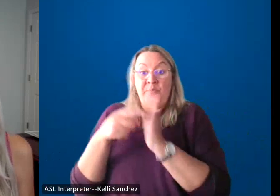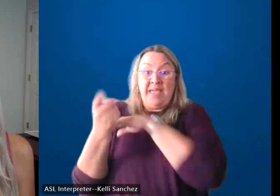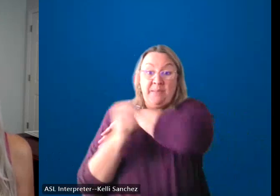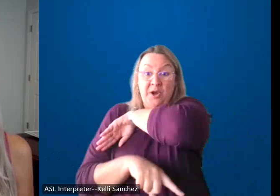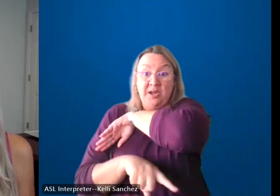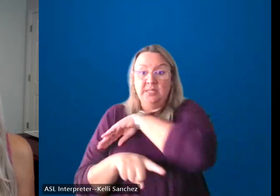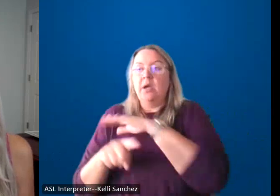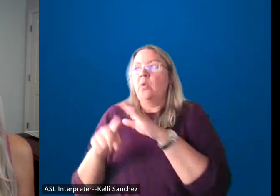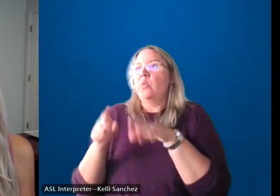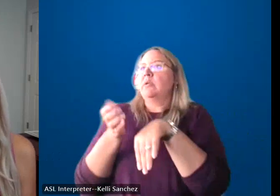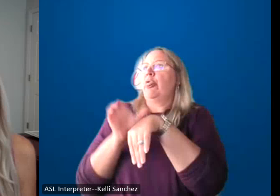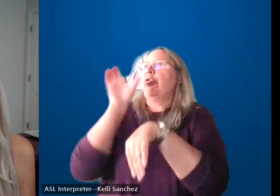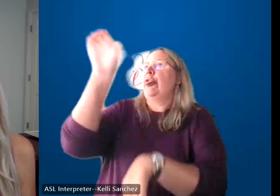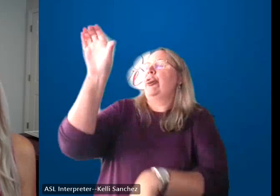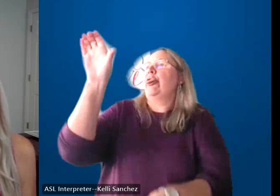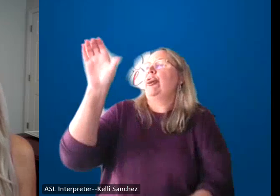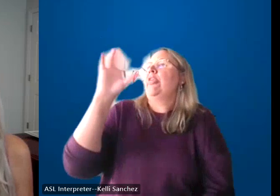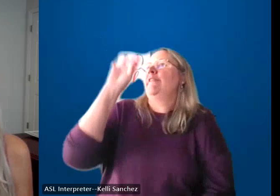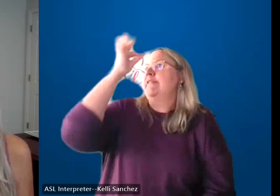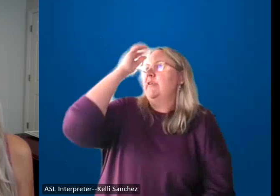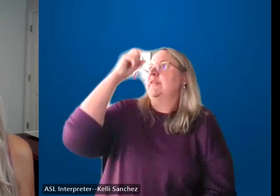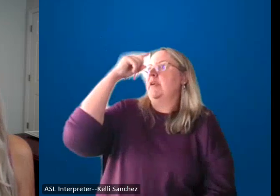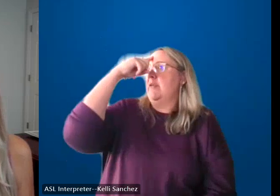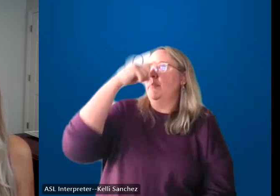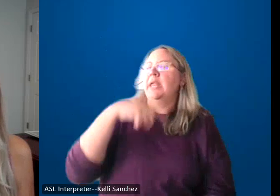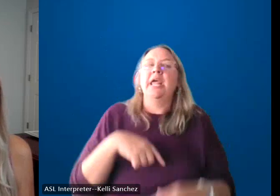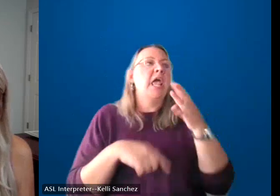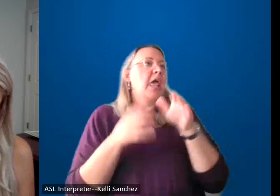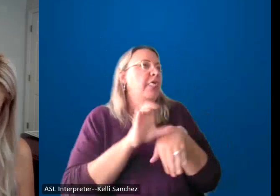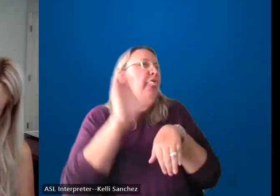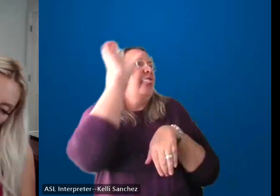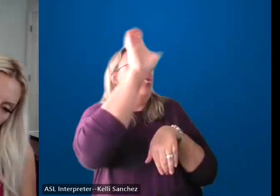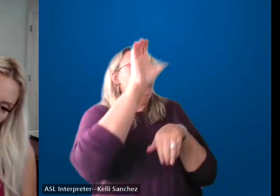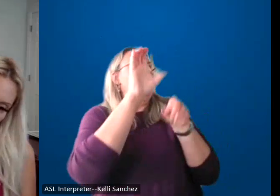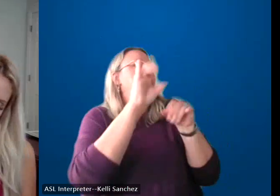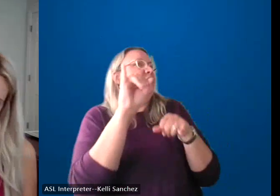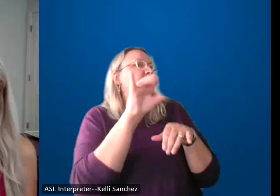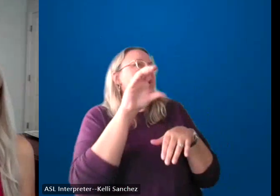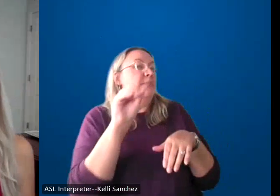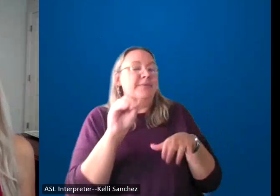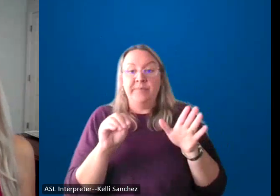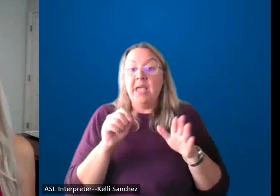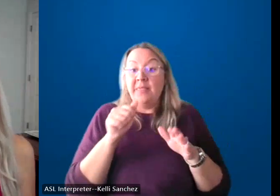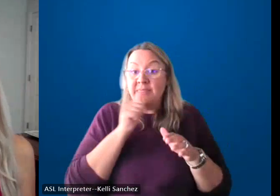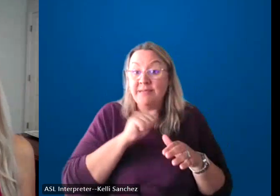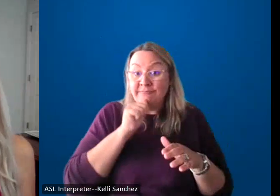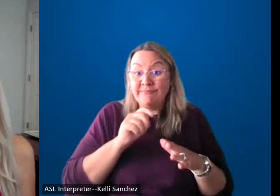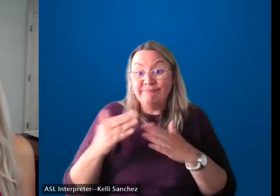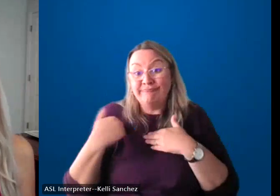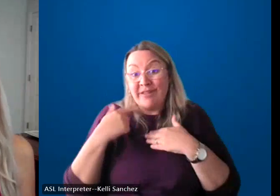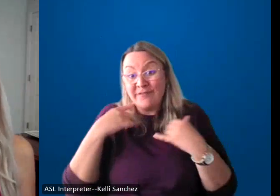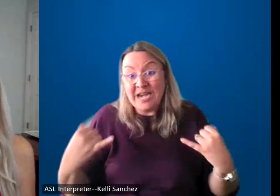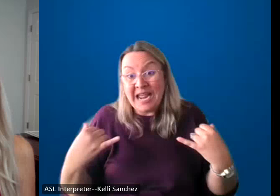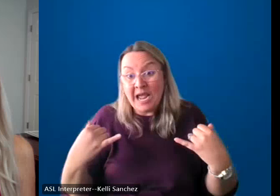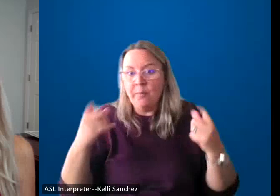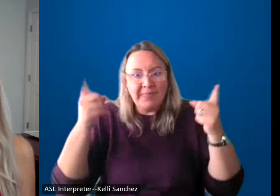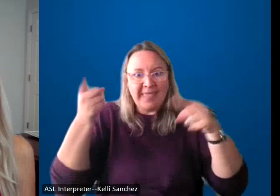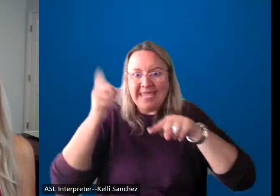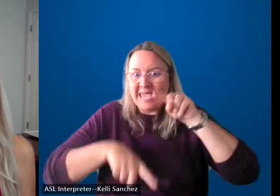onto insurance companies, and they're bearing it for right now. But eventually they won't be able to bear it. And that